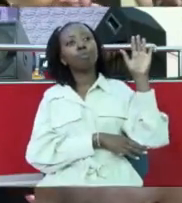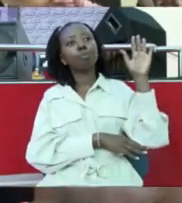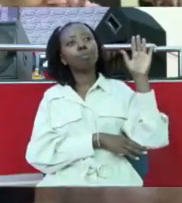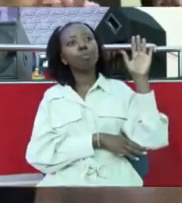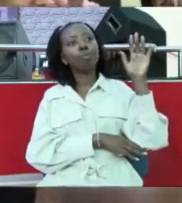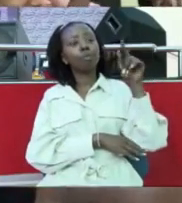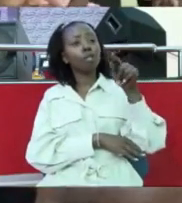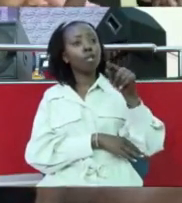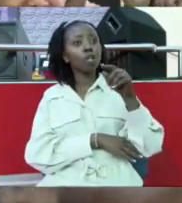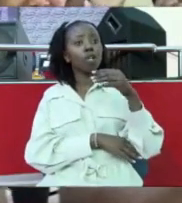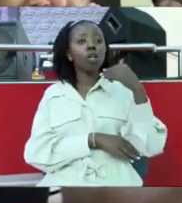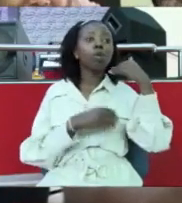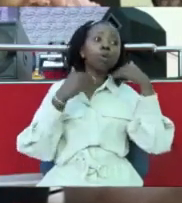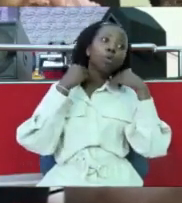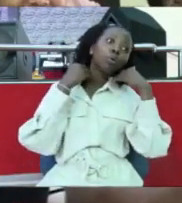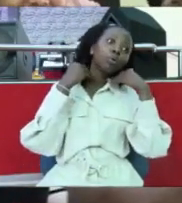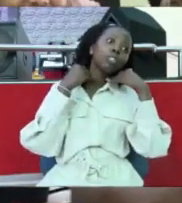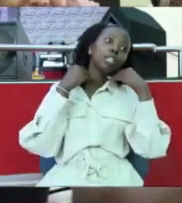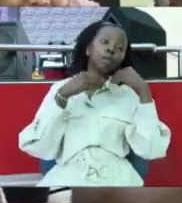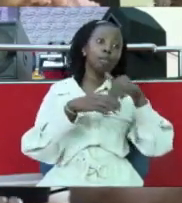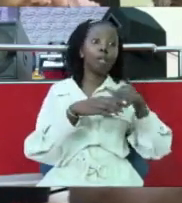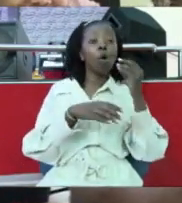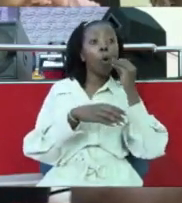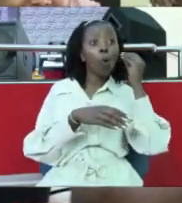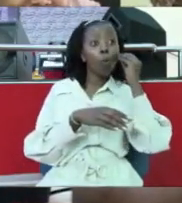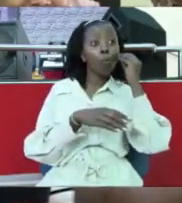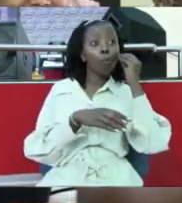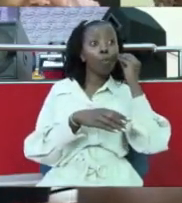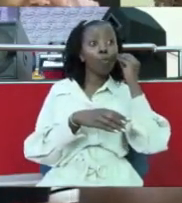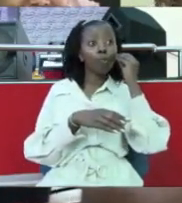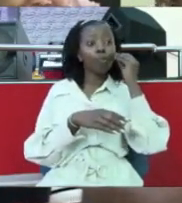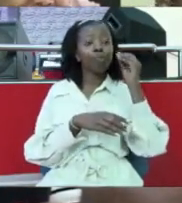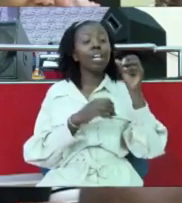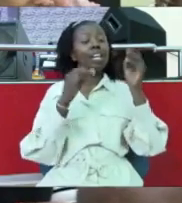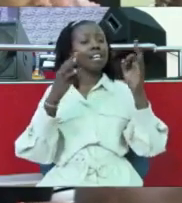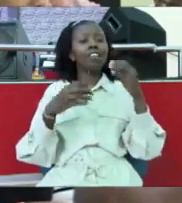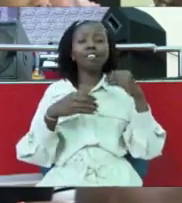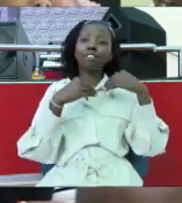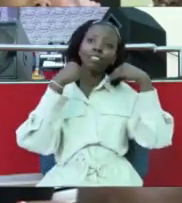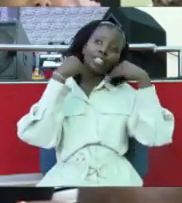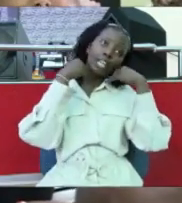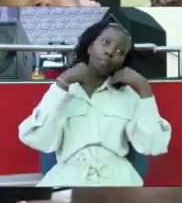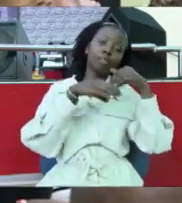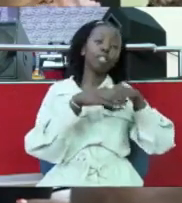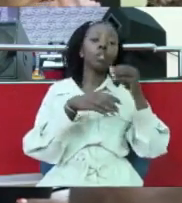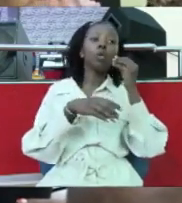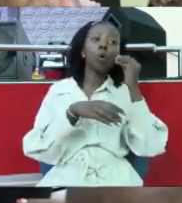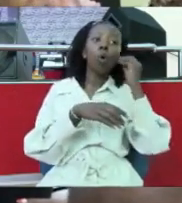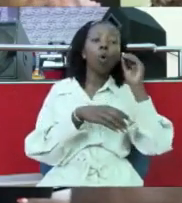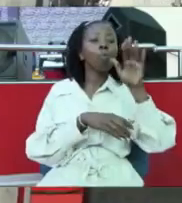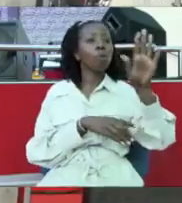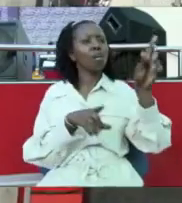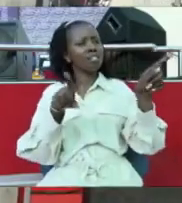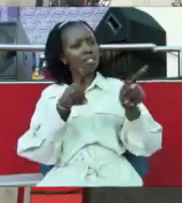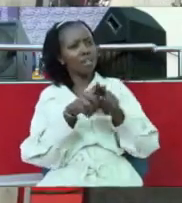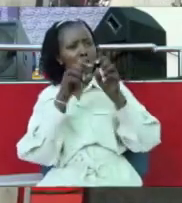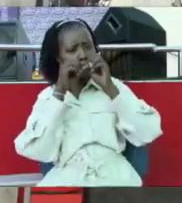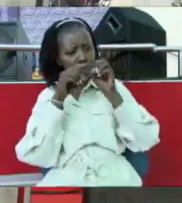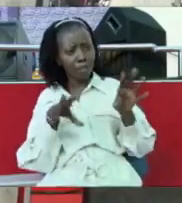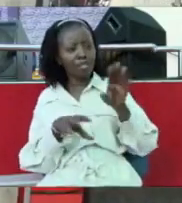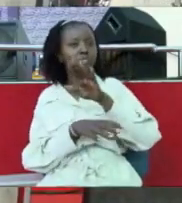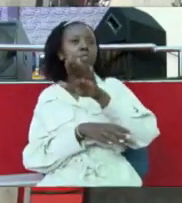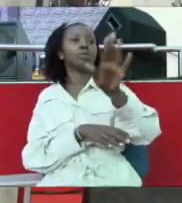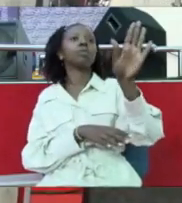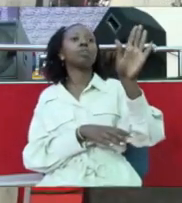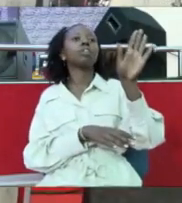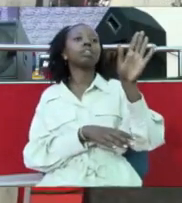you never slept in the house. Your hand is not up. It's okay. We'll pray for you. If you slept in your house, that's your blessing. Kama ulala kwa nyumba yako